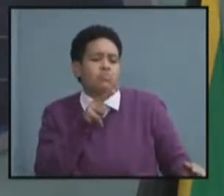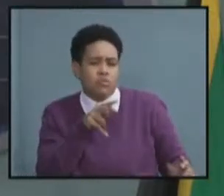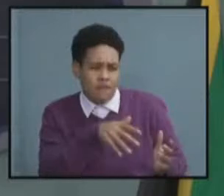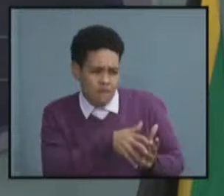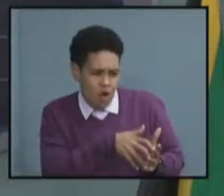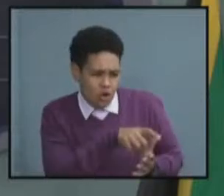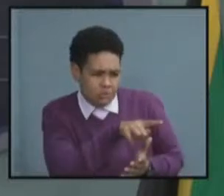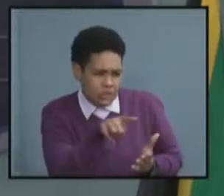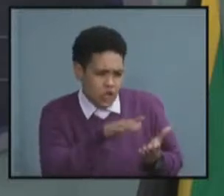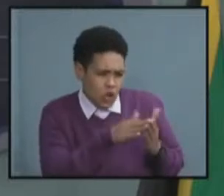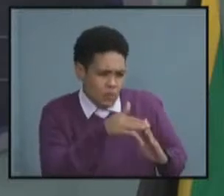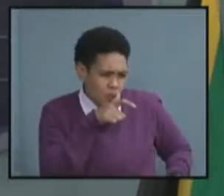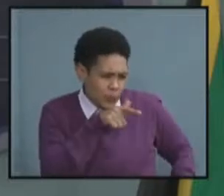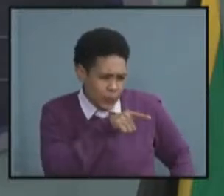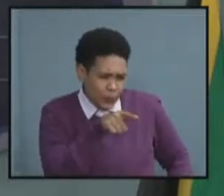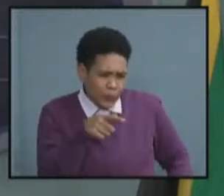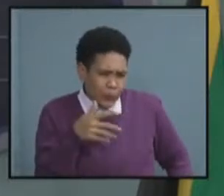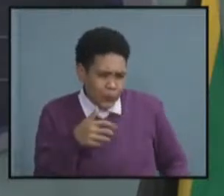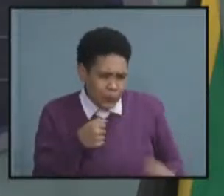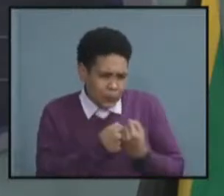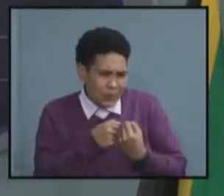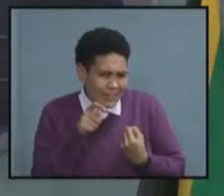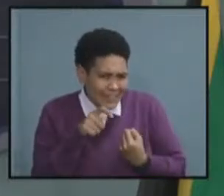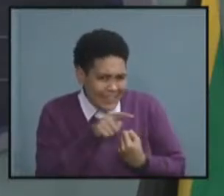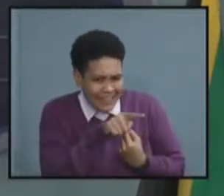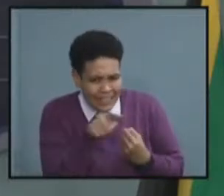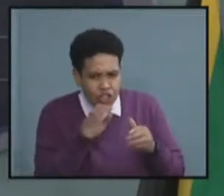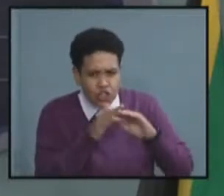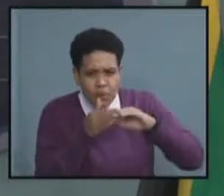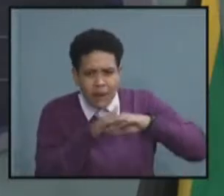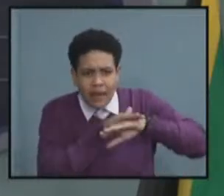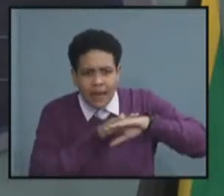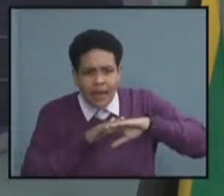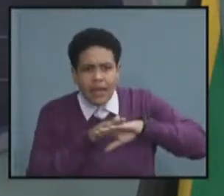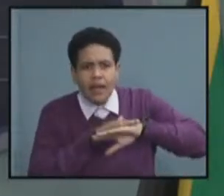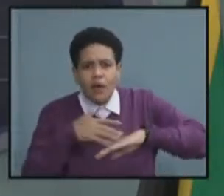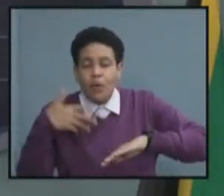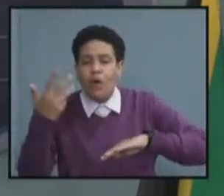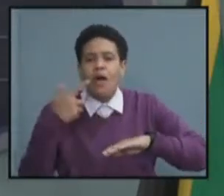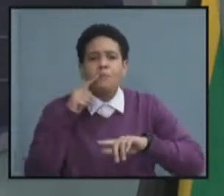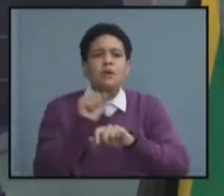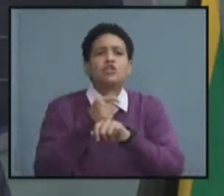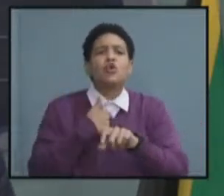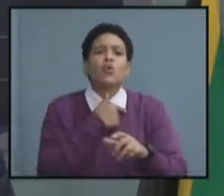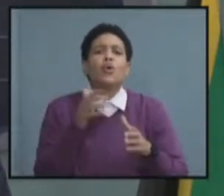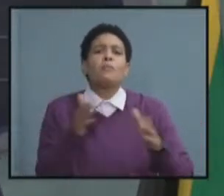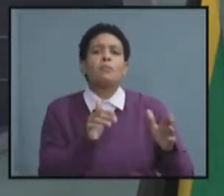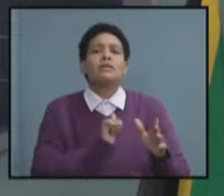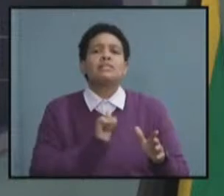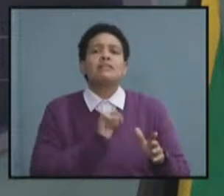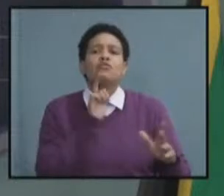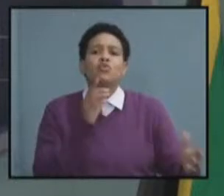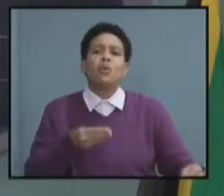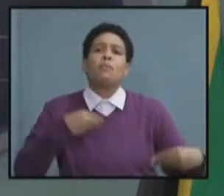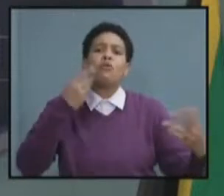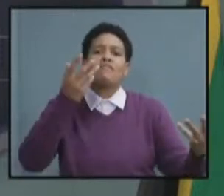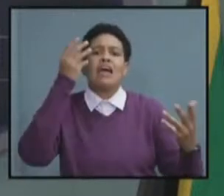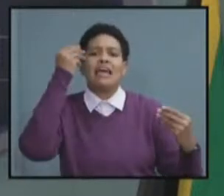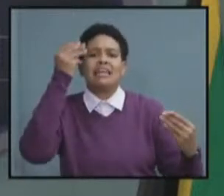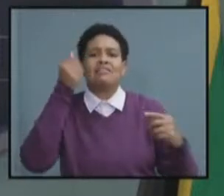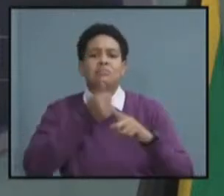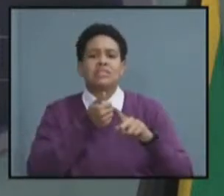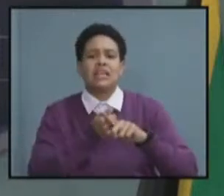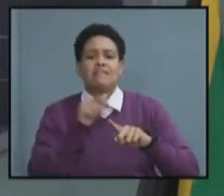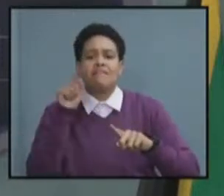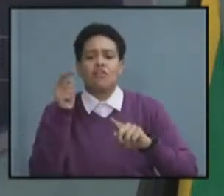vulnerable communities across Jamaica and to ensure that we prepare ourselves to provide information in the